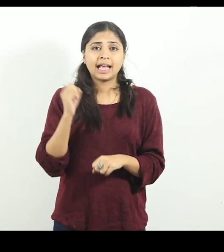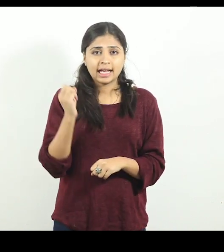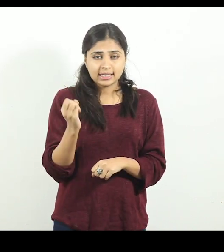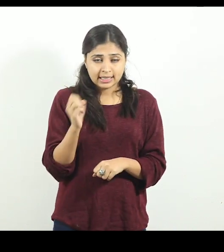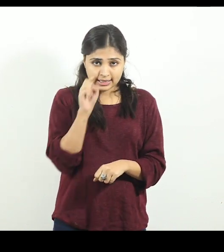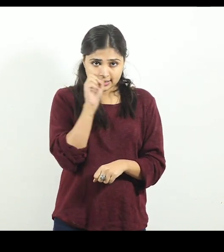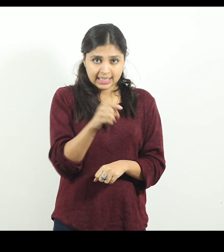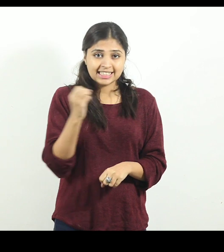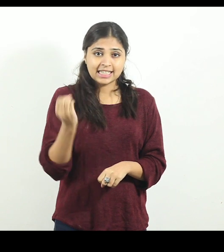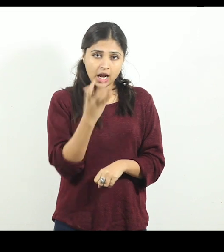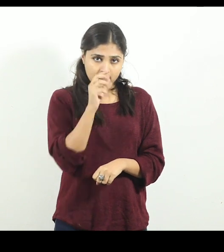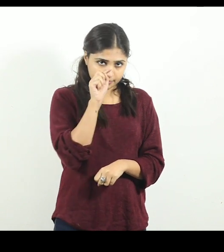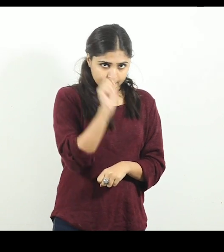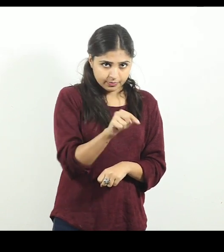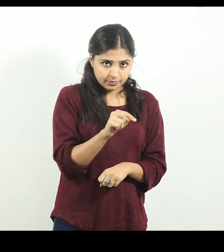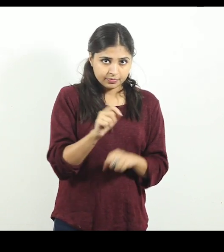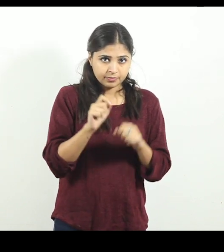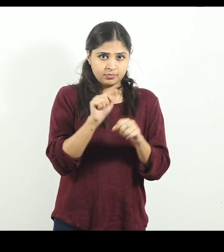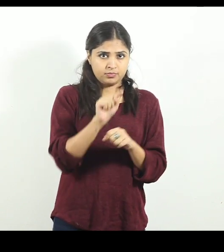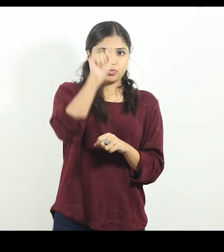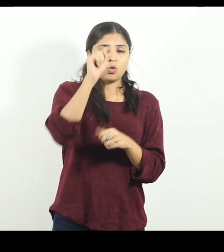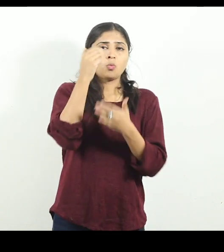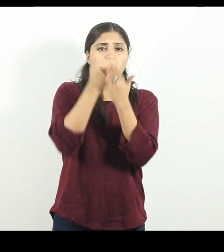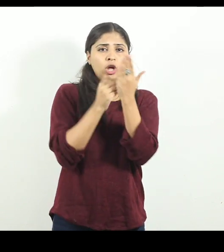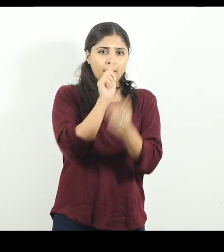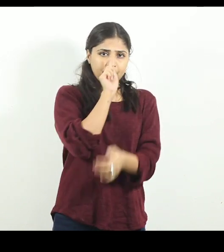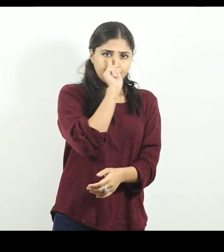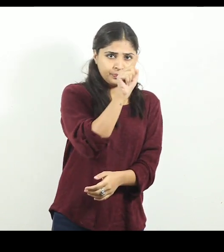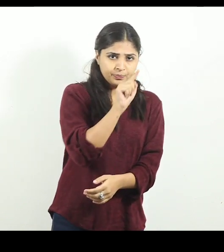button. Number 2. Highlight Programs.